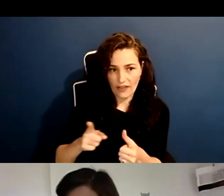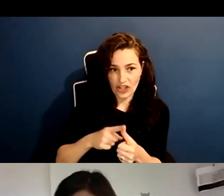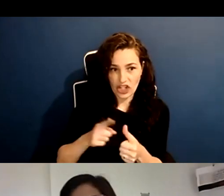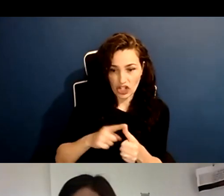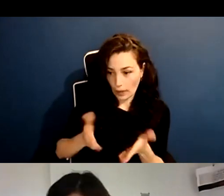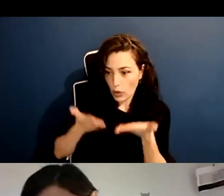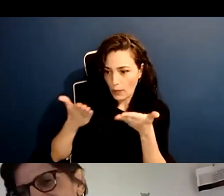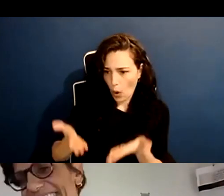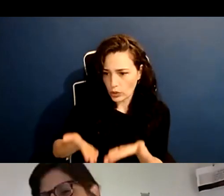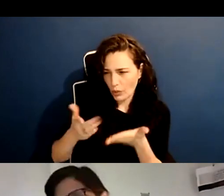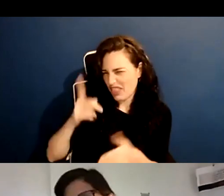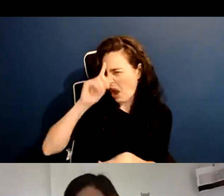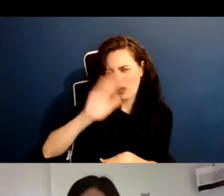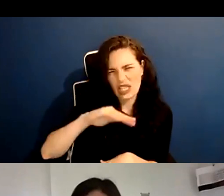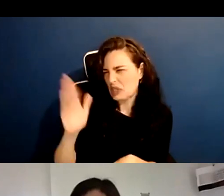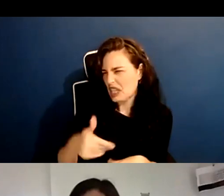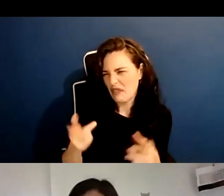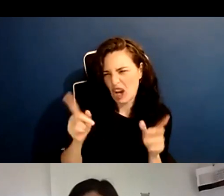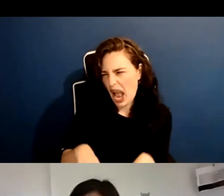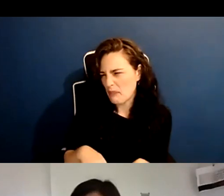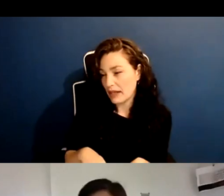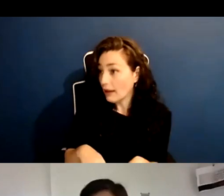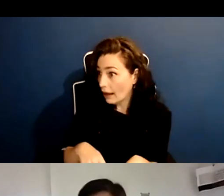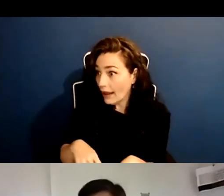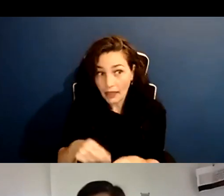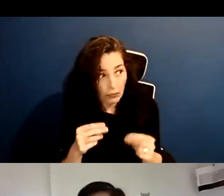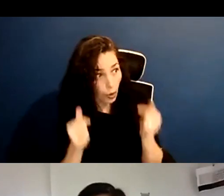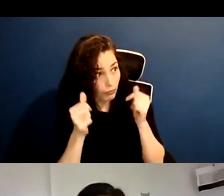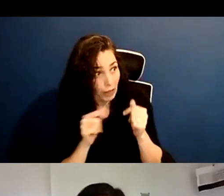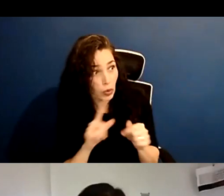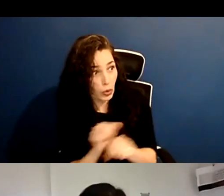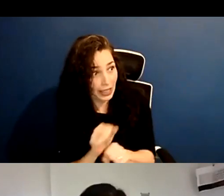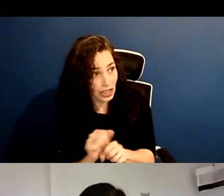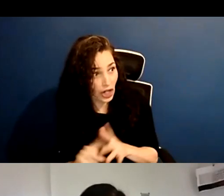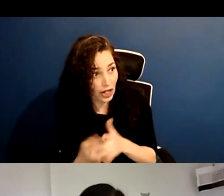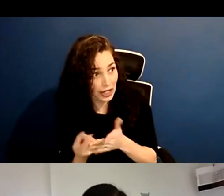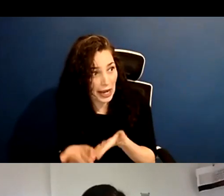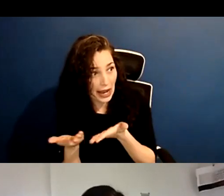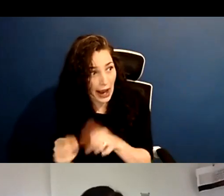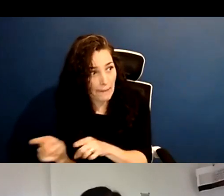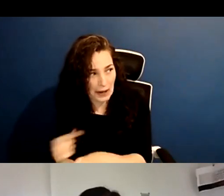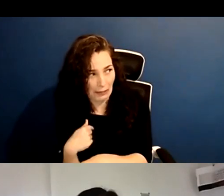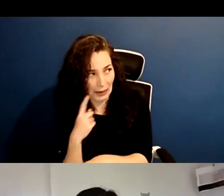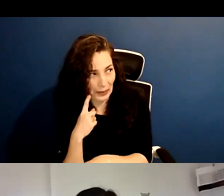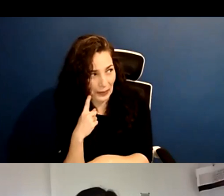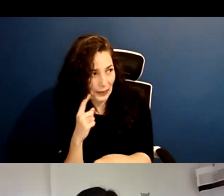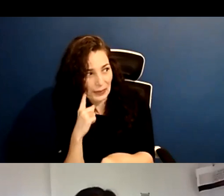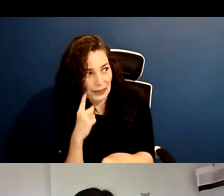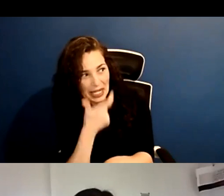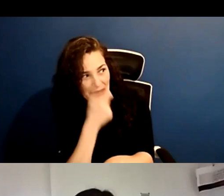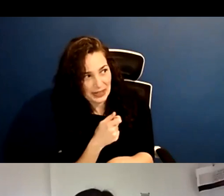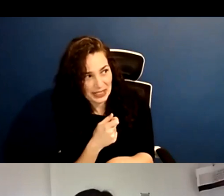happen. Mm-hmm. You know? And life actually started to unfold like that. So that was kind of an interesting thing as